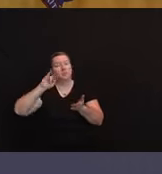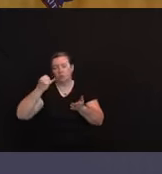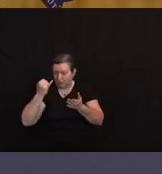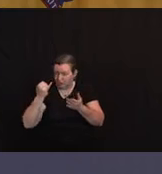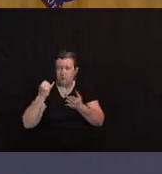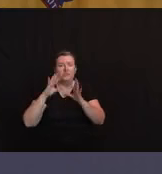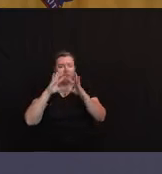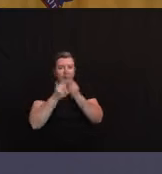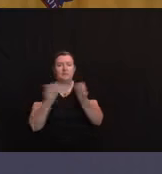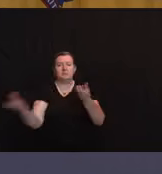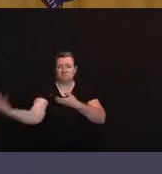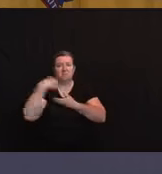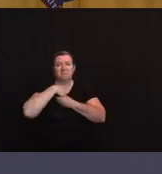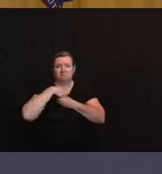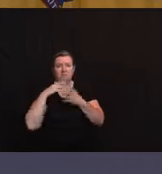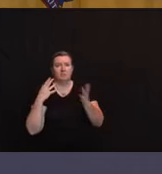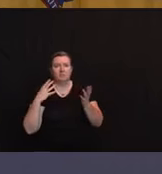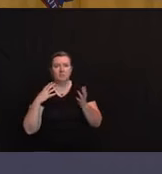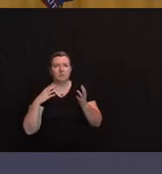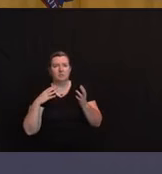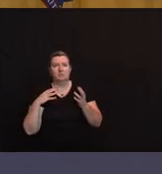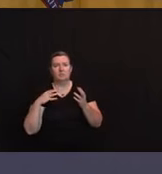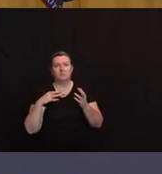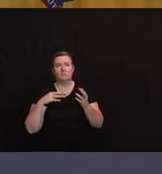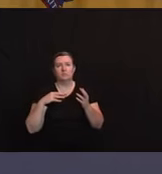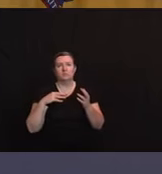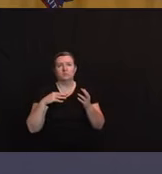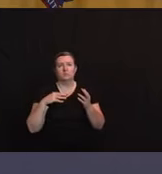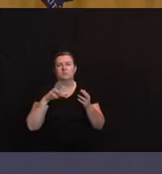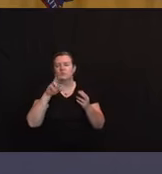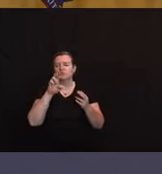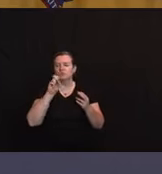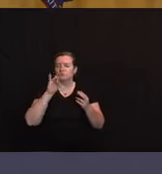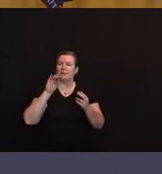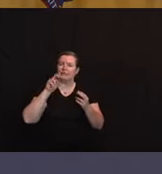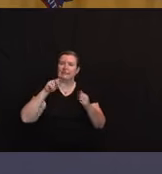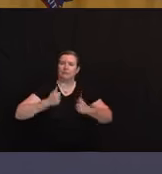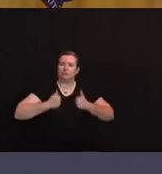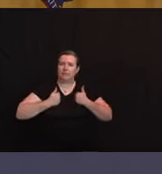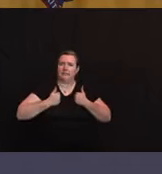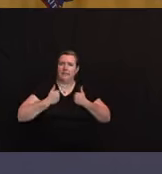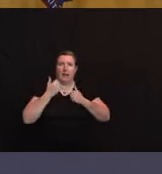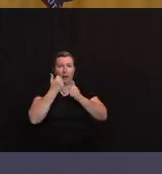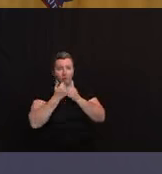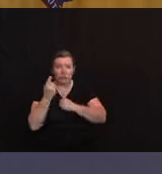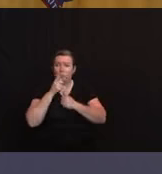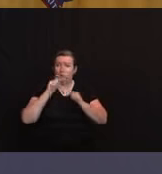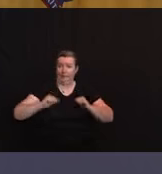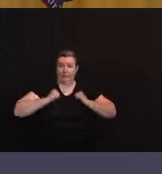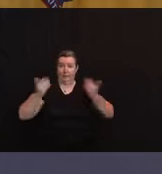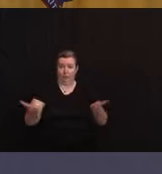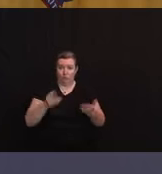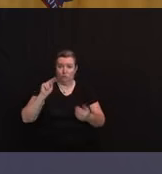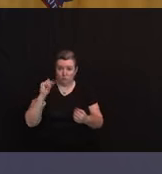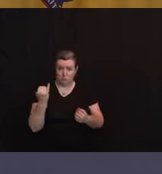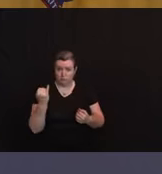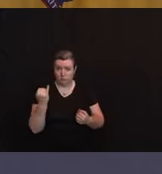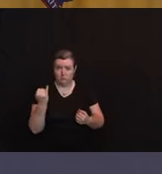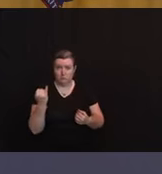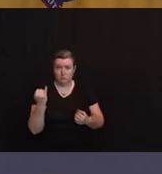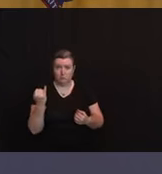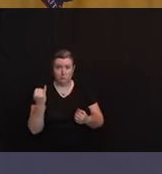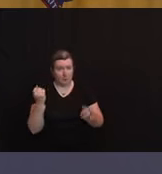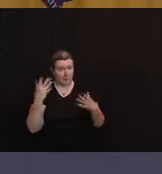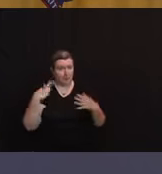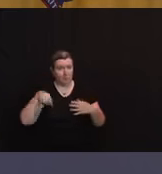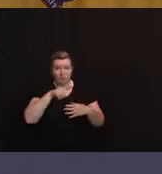residents, it's everybody who's here. And these are folks, and we've in fact eulogized many of them over